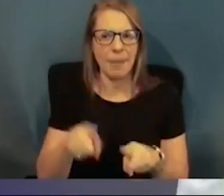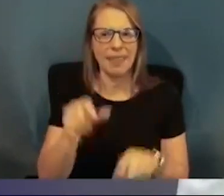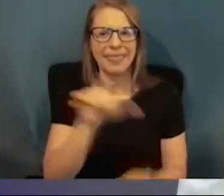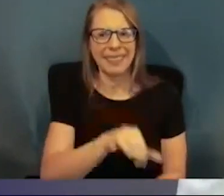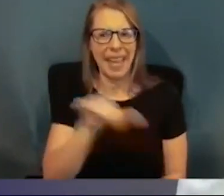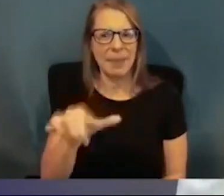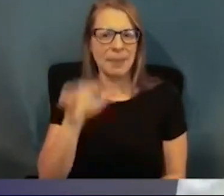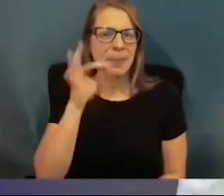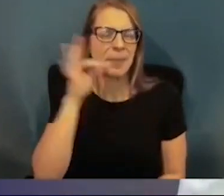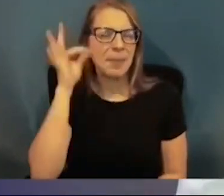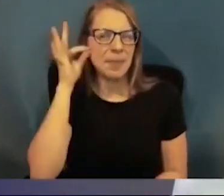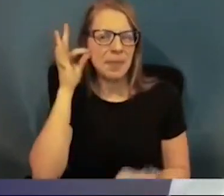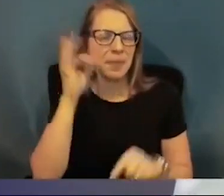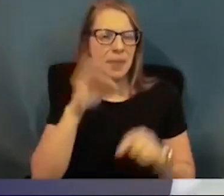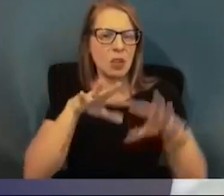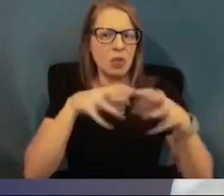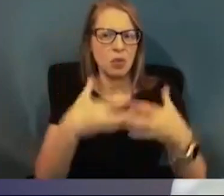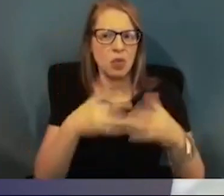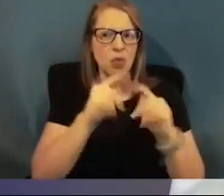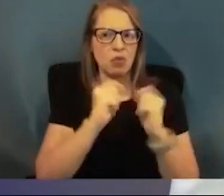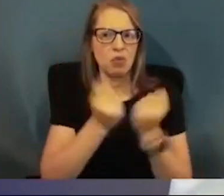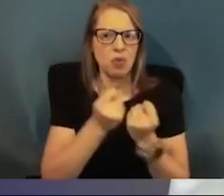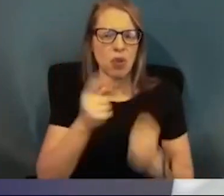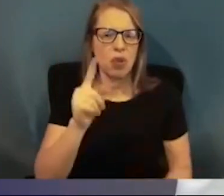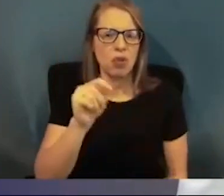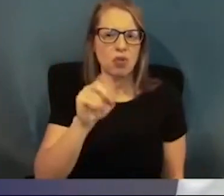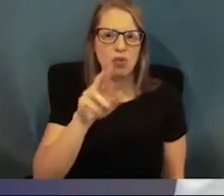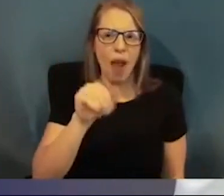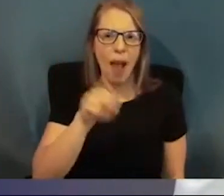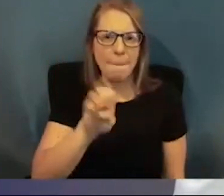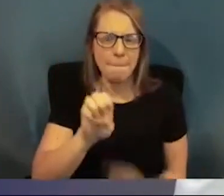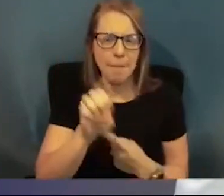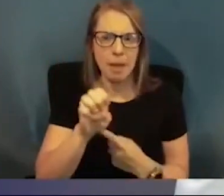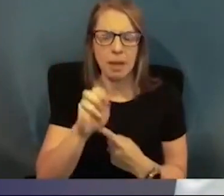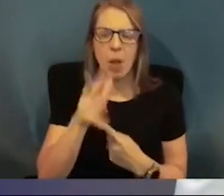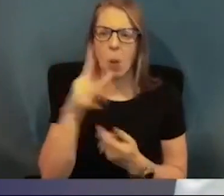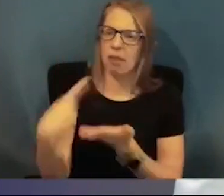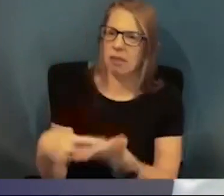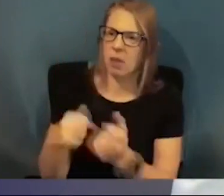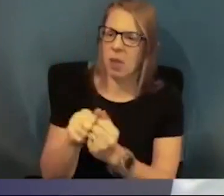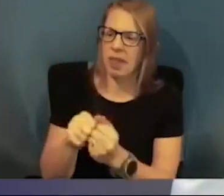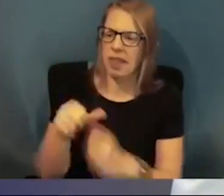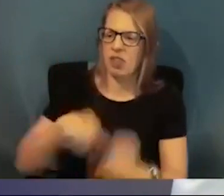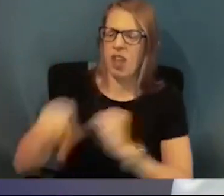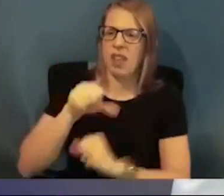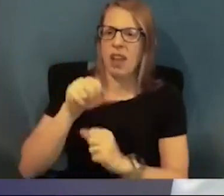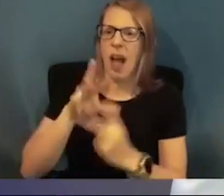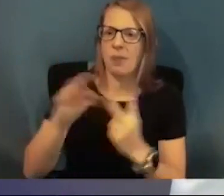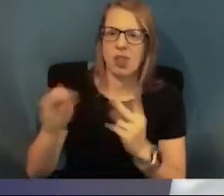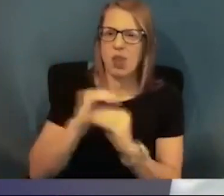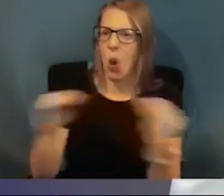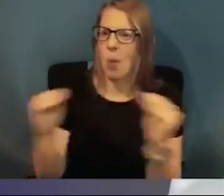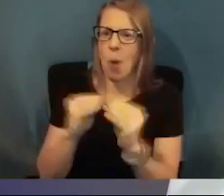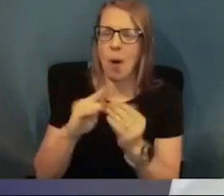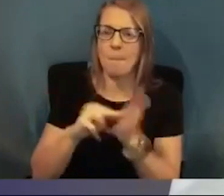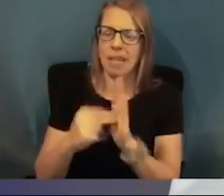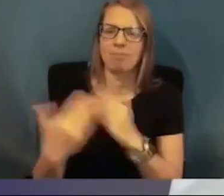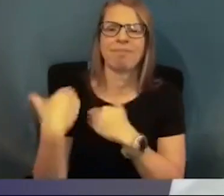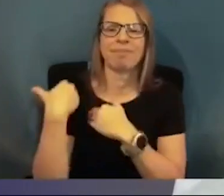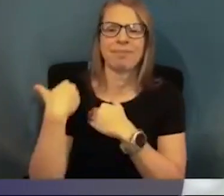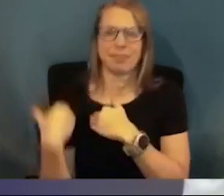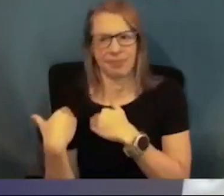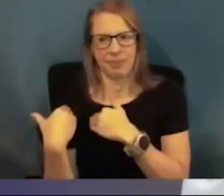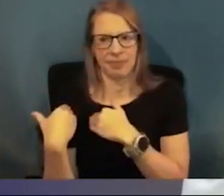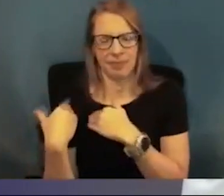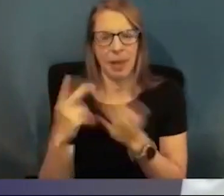where we're going to say to each other, this is not just an option anymore. It's an obligation. We have an